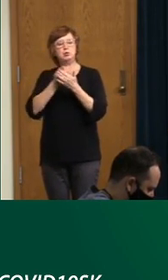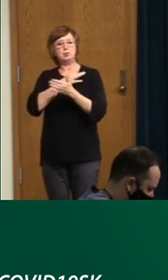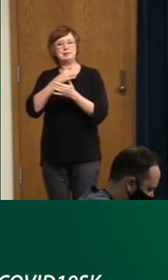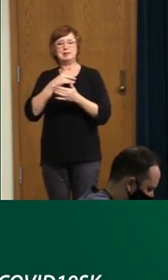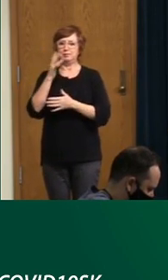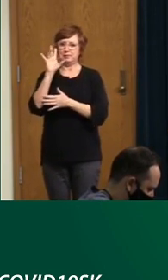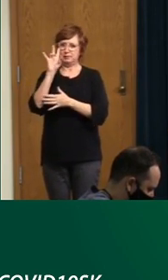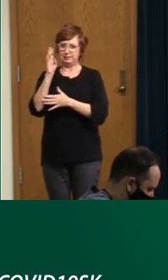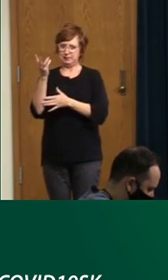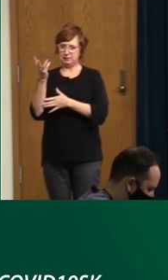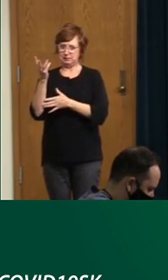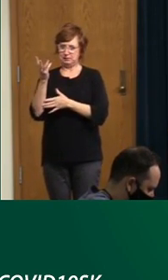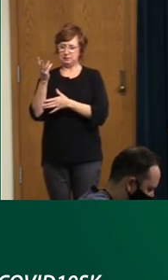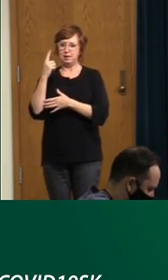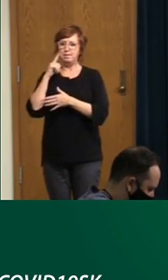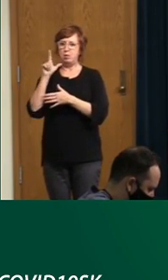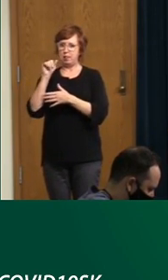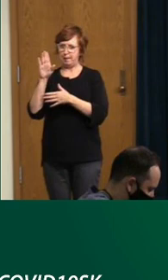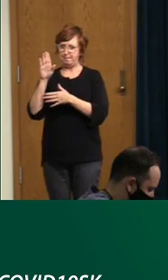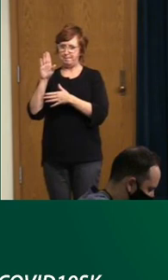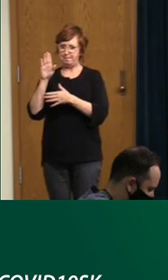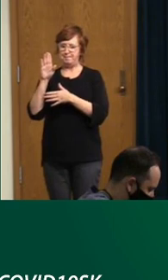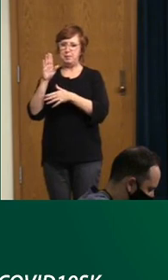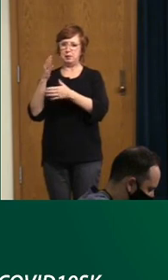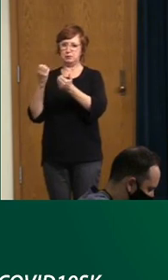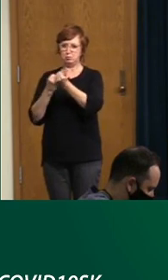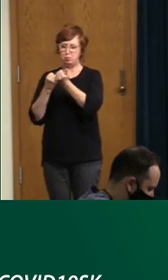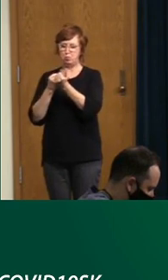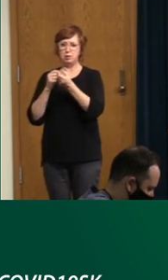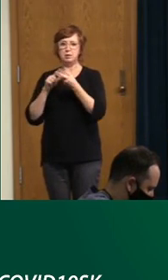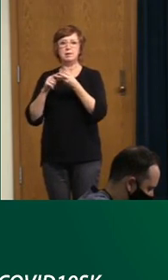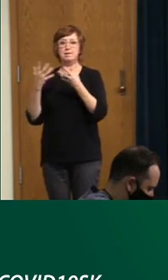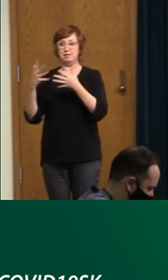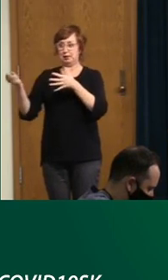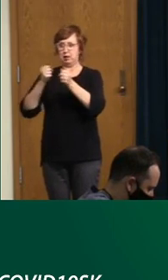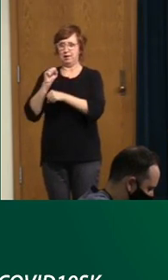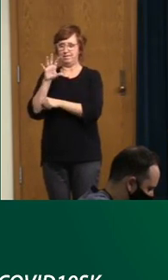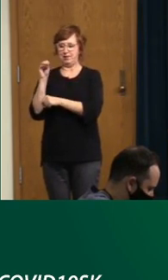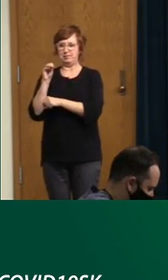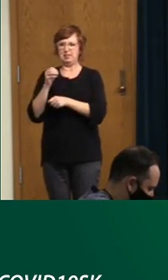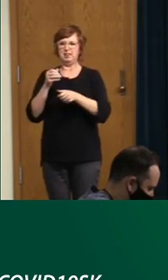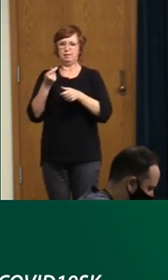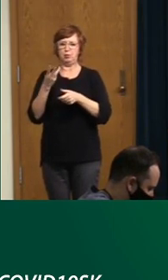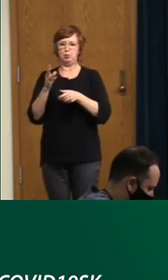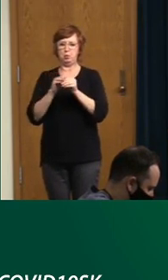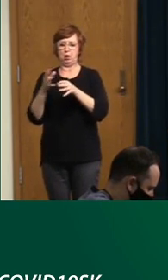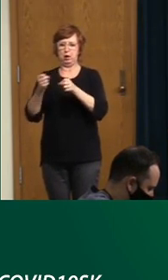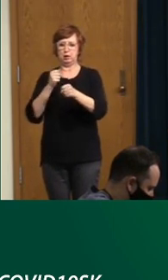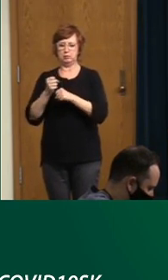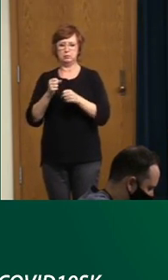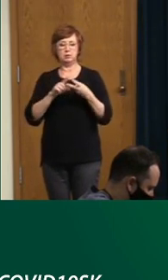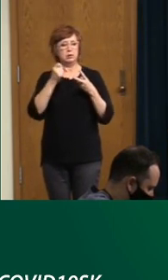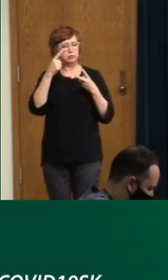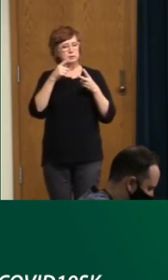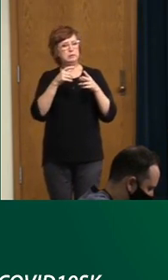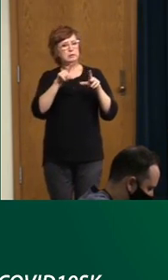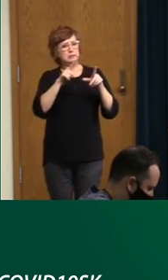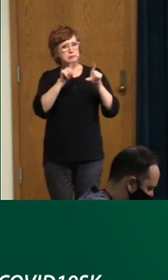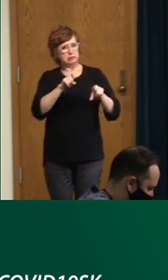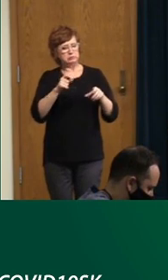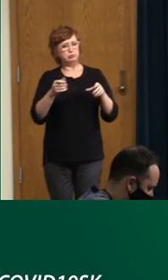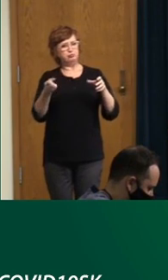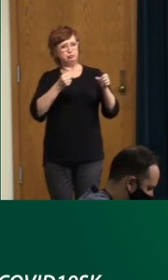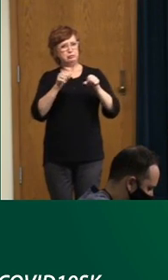have already hired 50 of those staff. The amount of testing has expanded as testing options have also